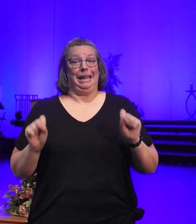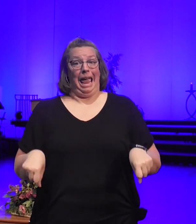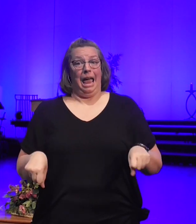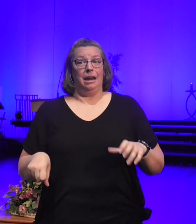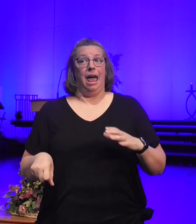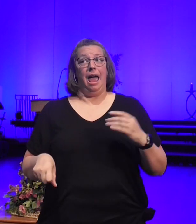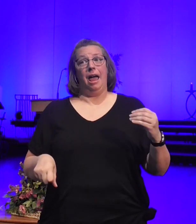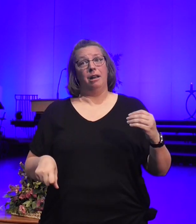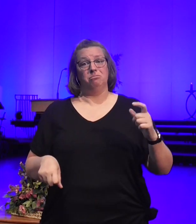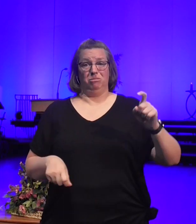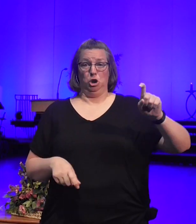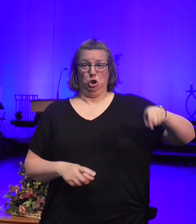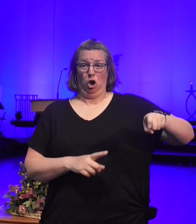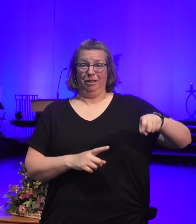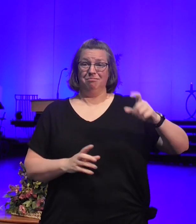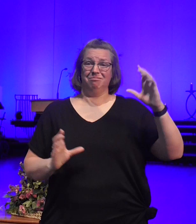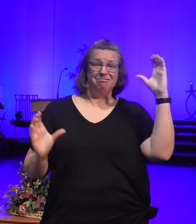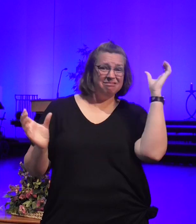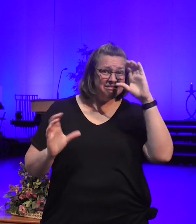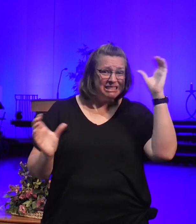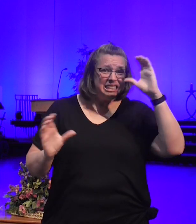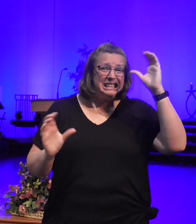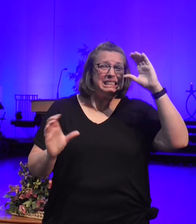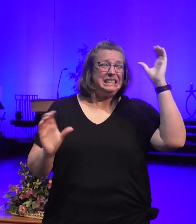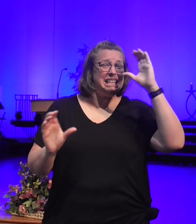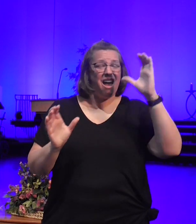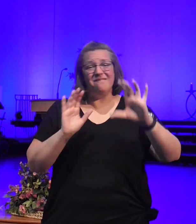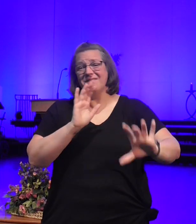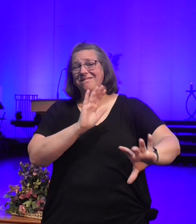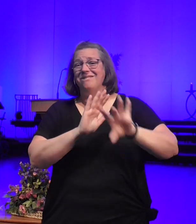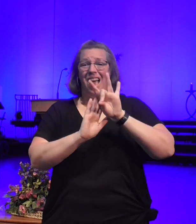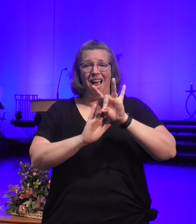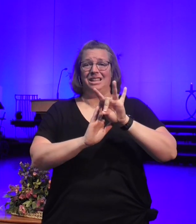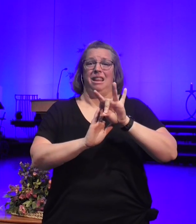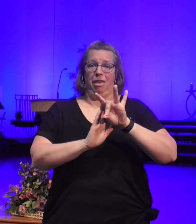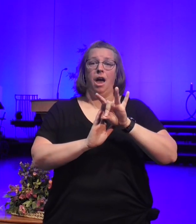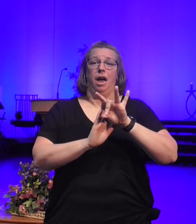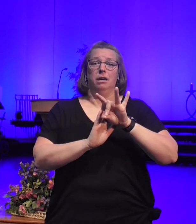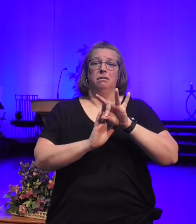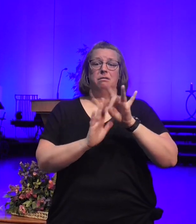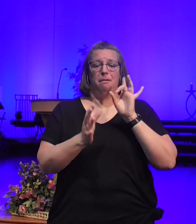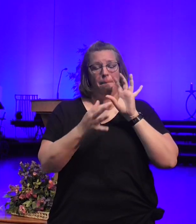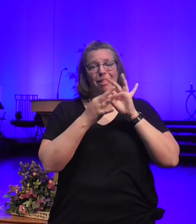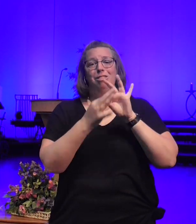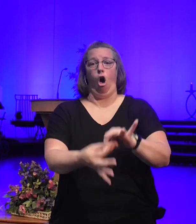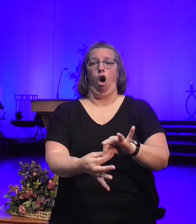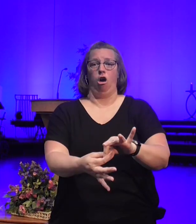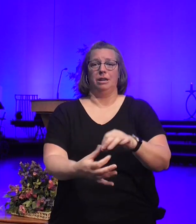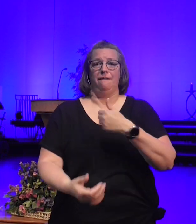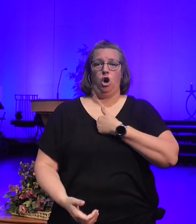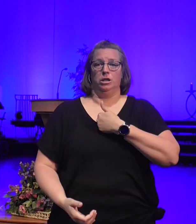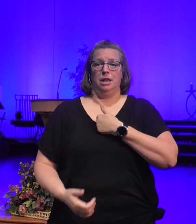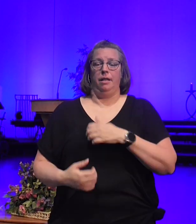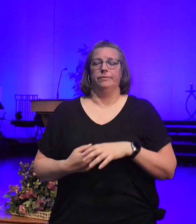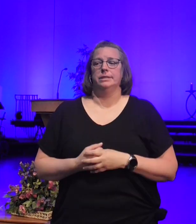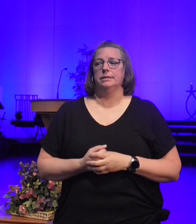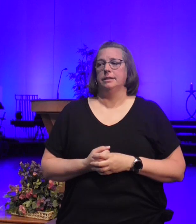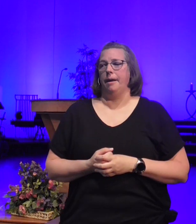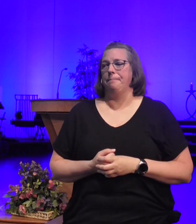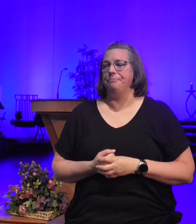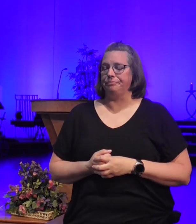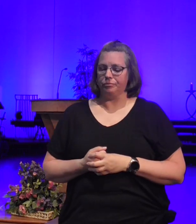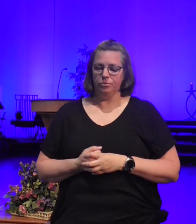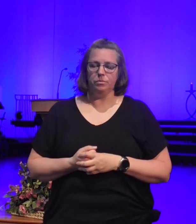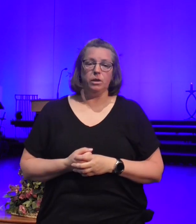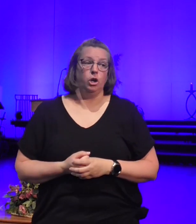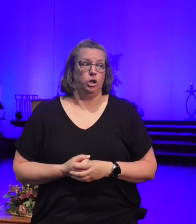think, seek out and find that sense for ourselves of belonging. Recognize healing our